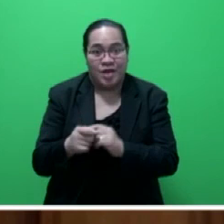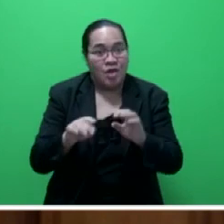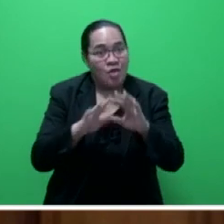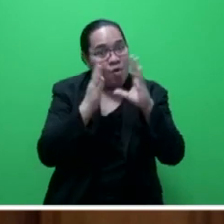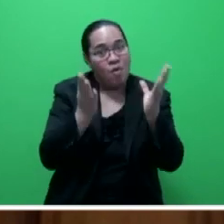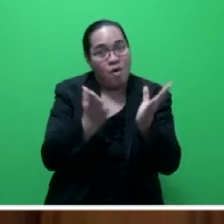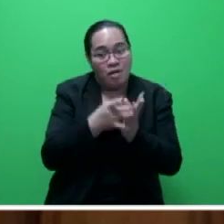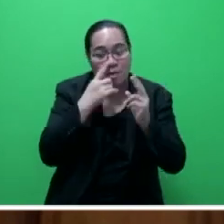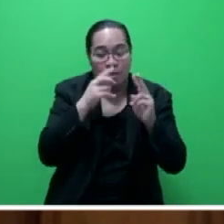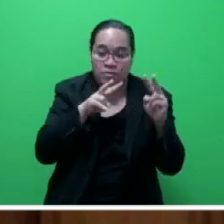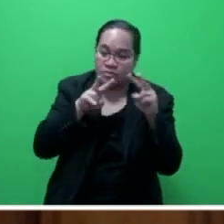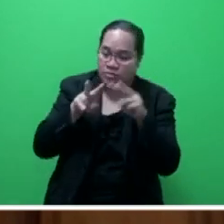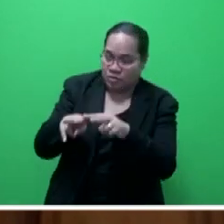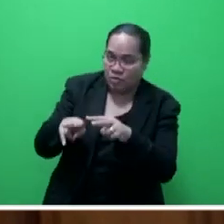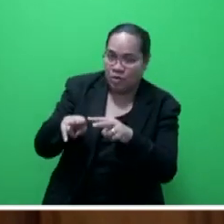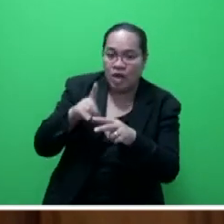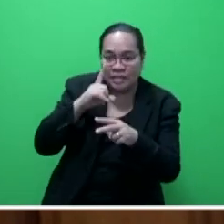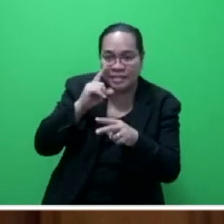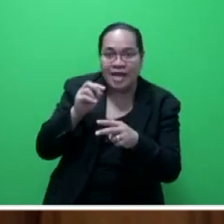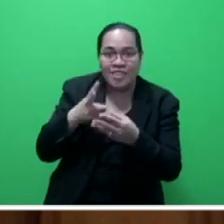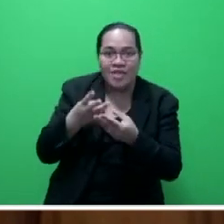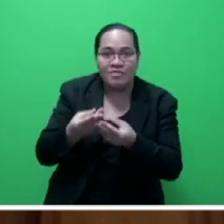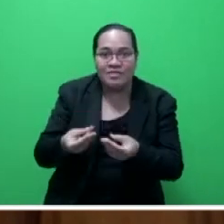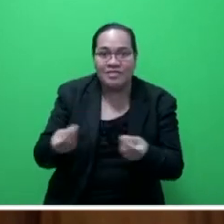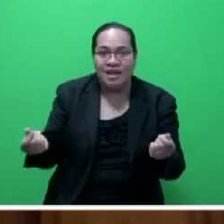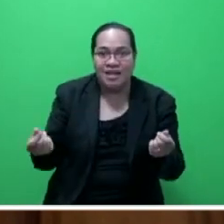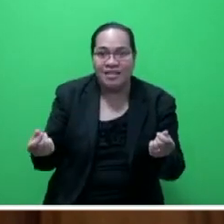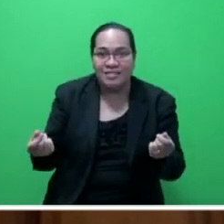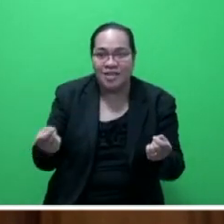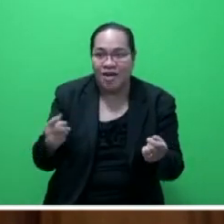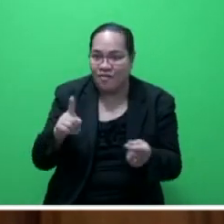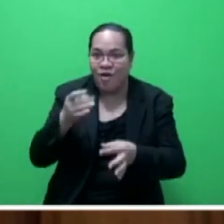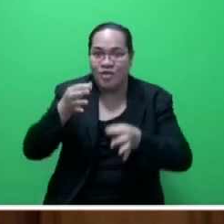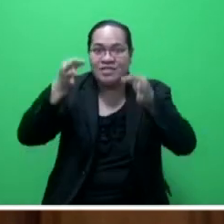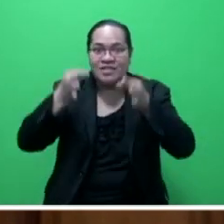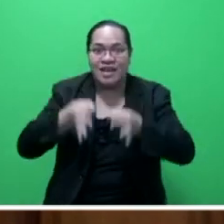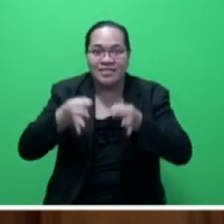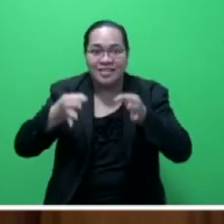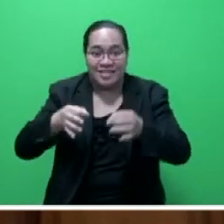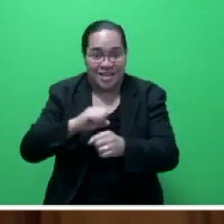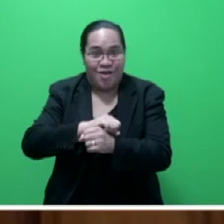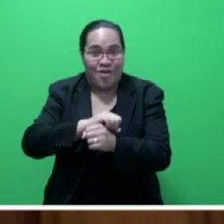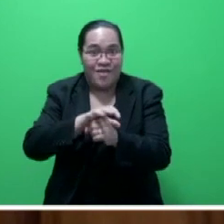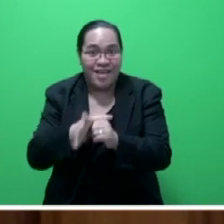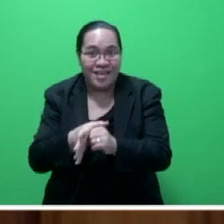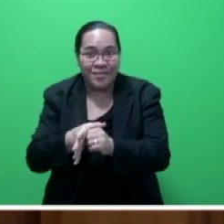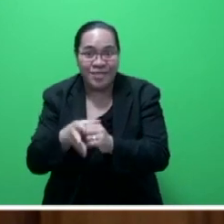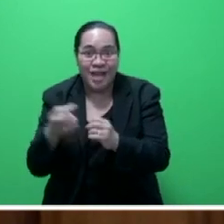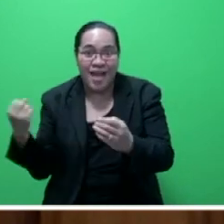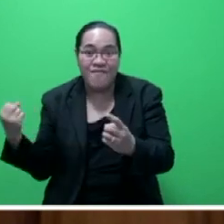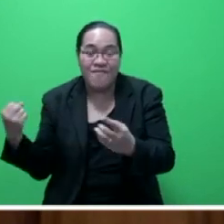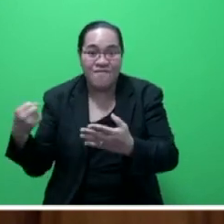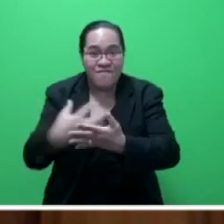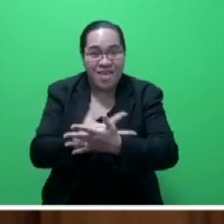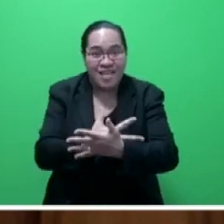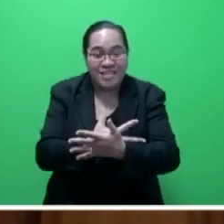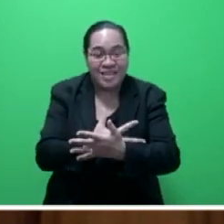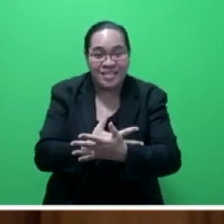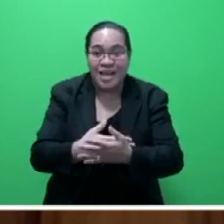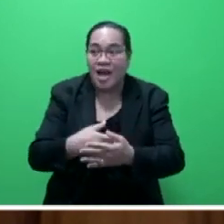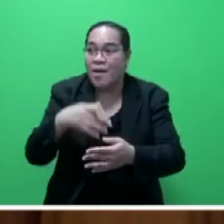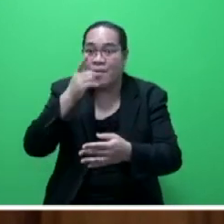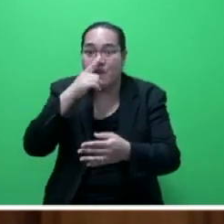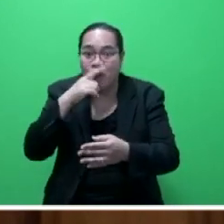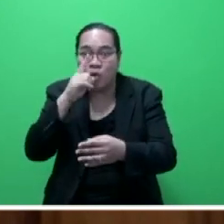to the results of our decisive actions. COVID-19 affected patients were contained